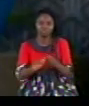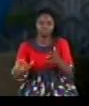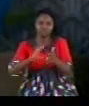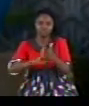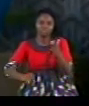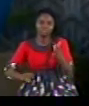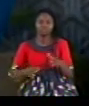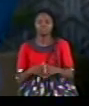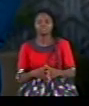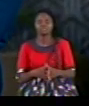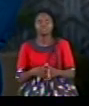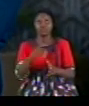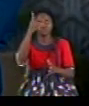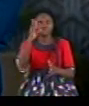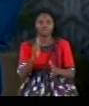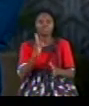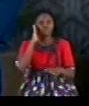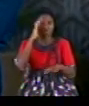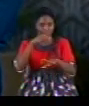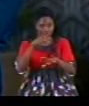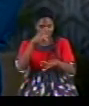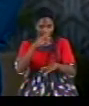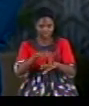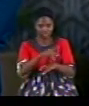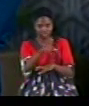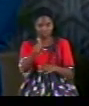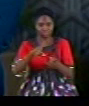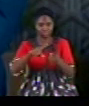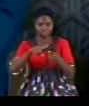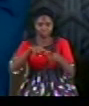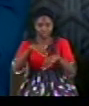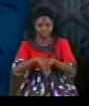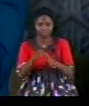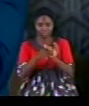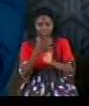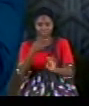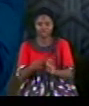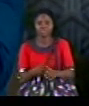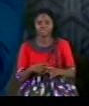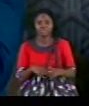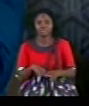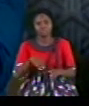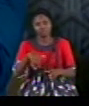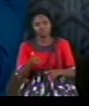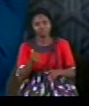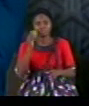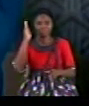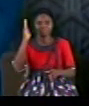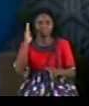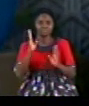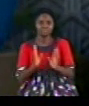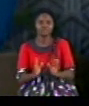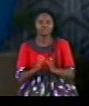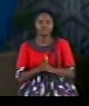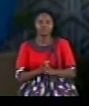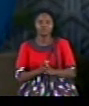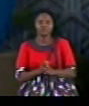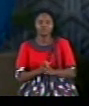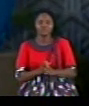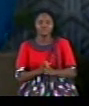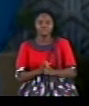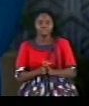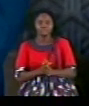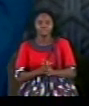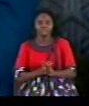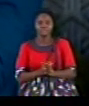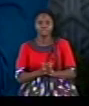you tonight. Next testifier, be very brief. Yes, thy Lord. Here we